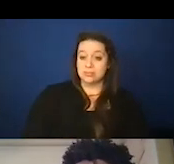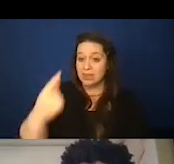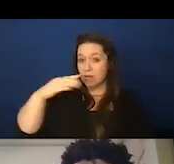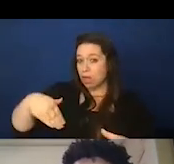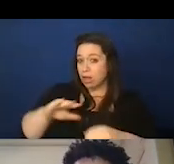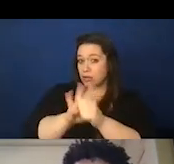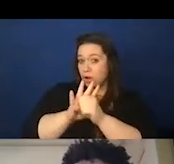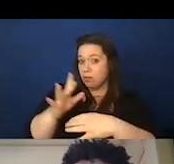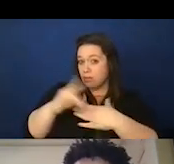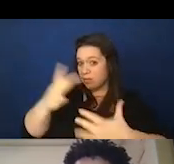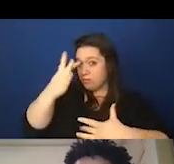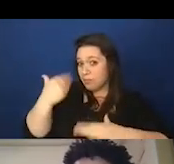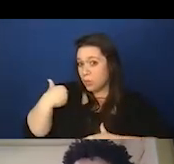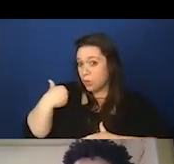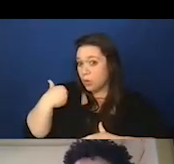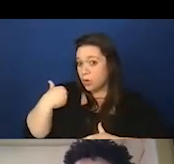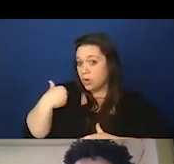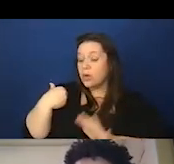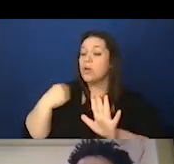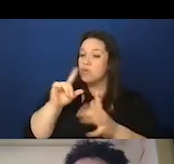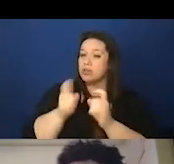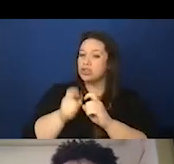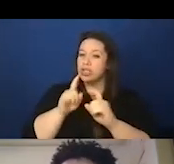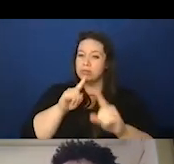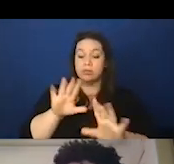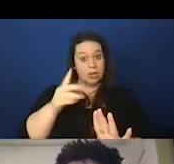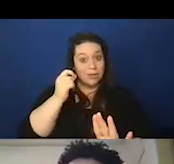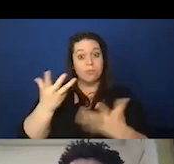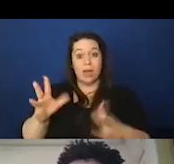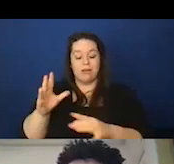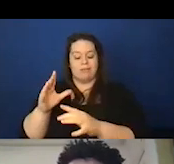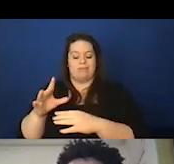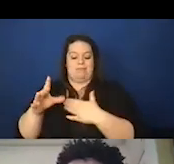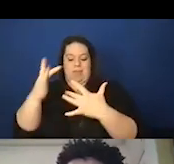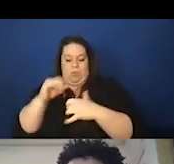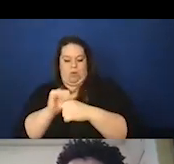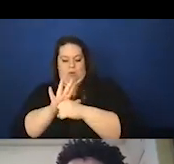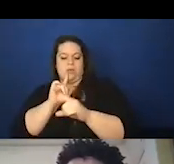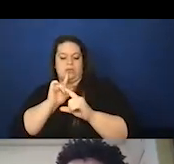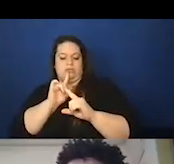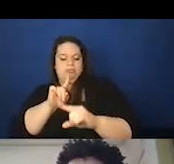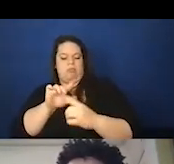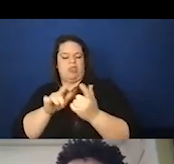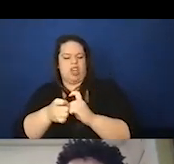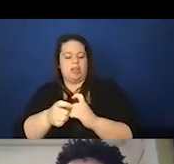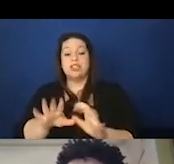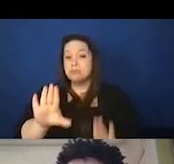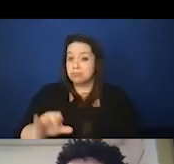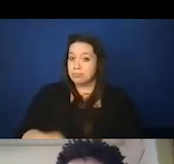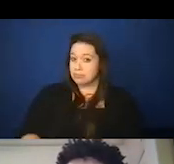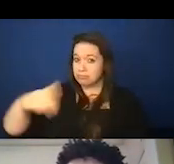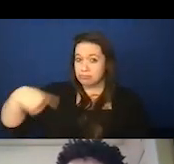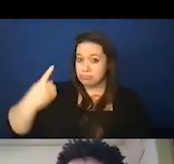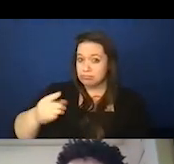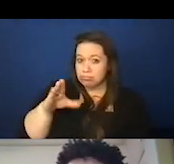in the past, that's going to change how these vaccines react when you get them. But if you haven't, the worst that's going to happen is you're going to have a little pain